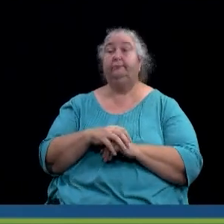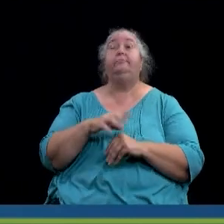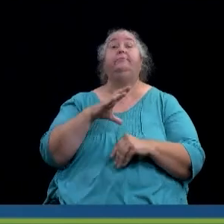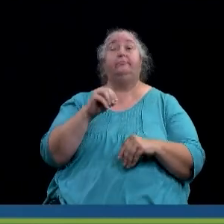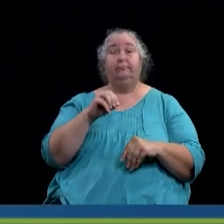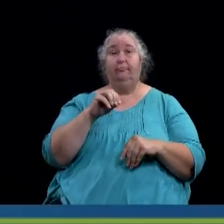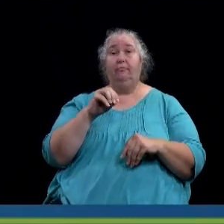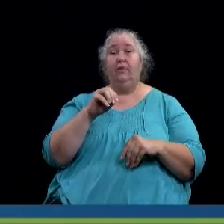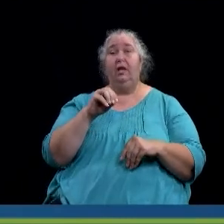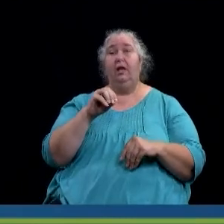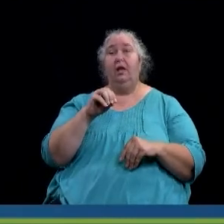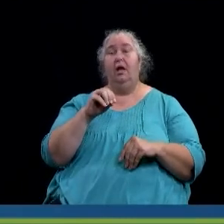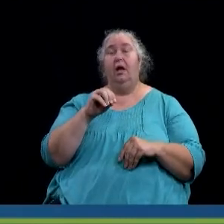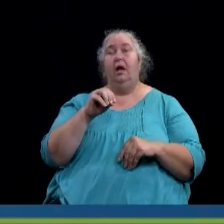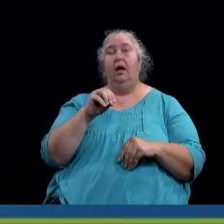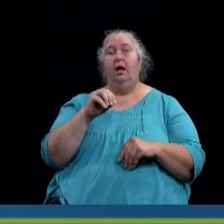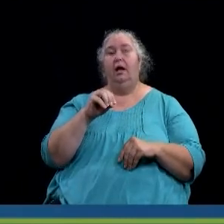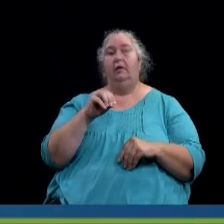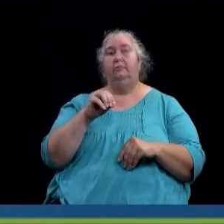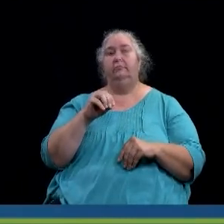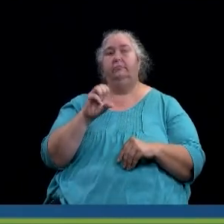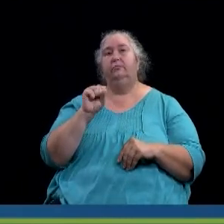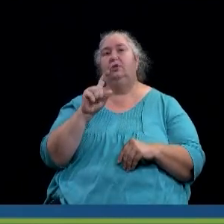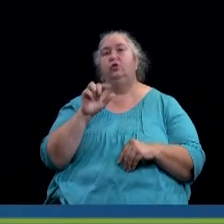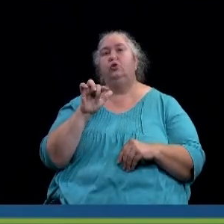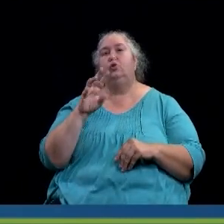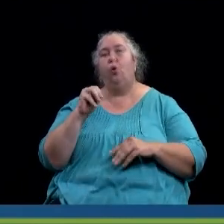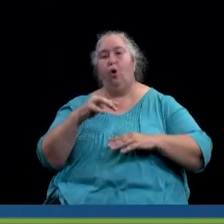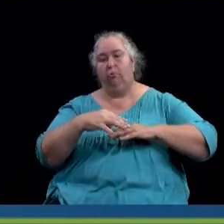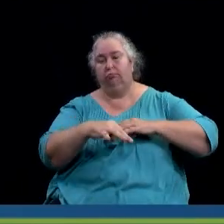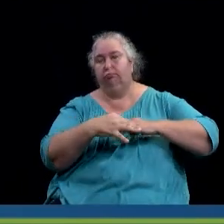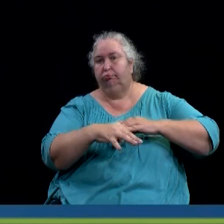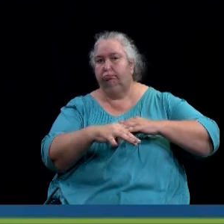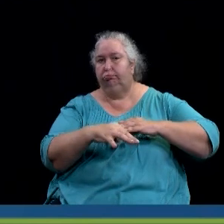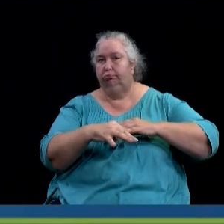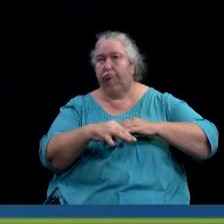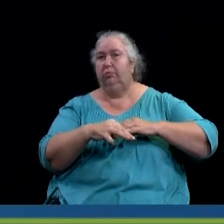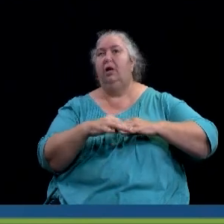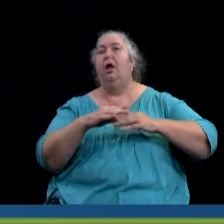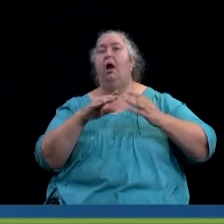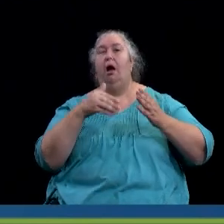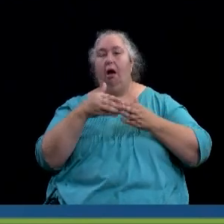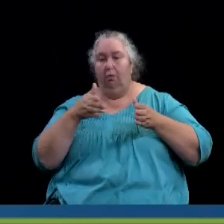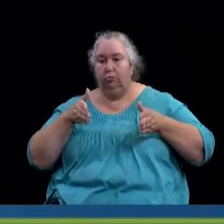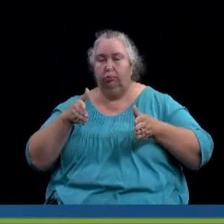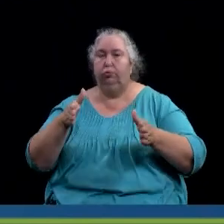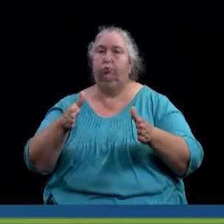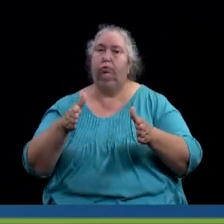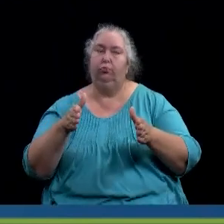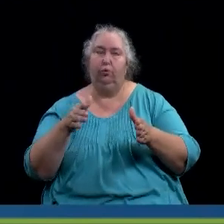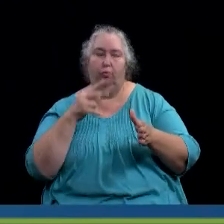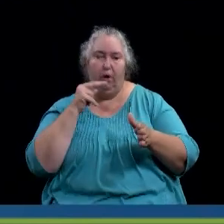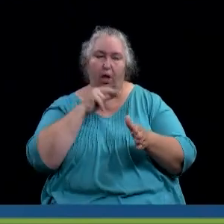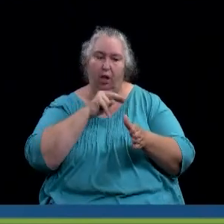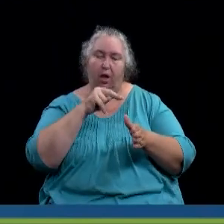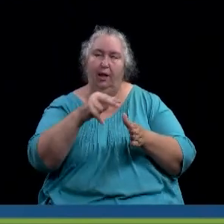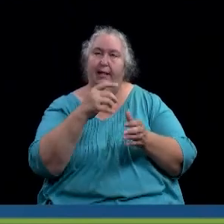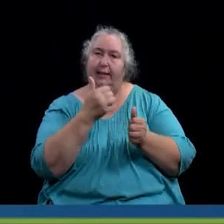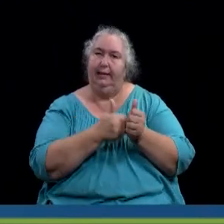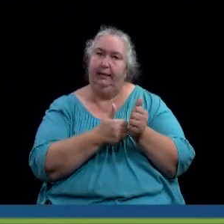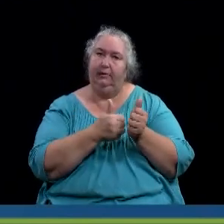inlet relocations. All corridor enhancements shall be addressed in a means to support the development of a future bus rapid transit